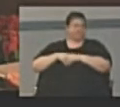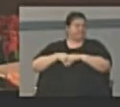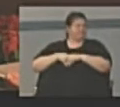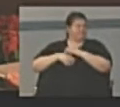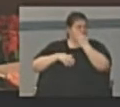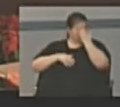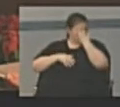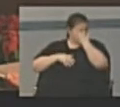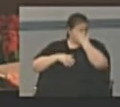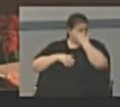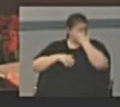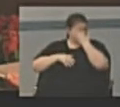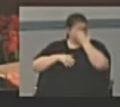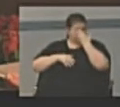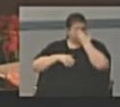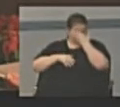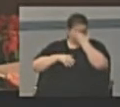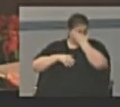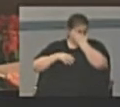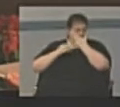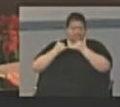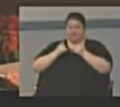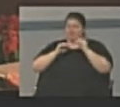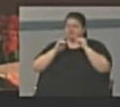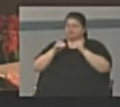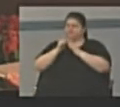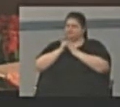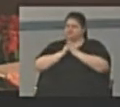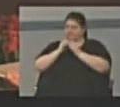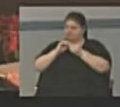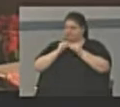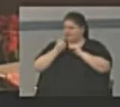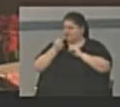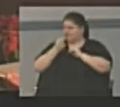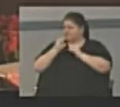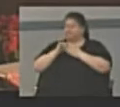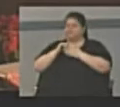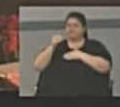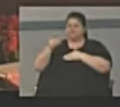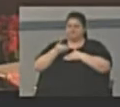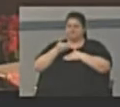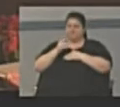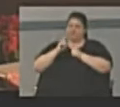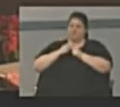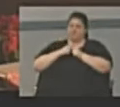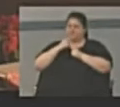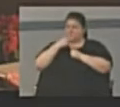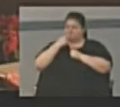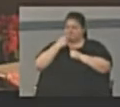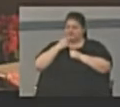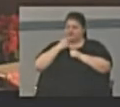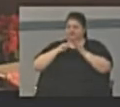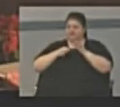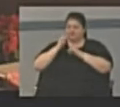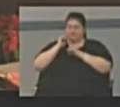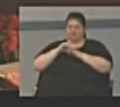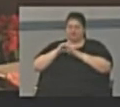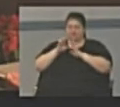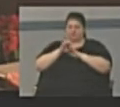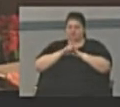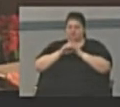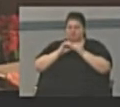Mayor. Move to agenda item number 12, introduction and first public hearing on charter resolution number 160,